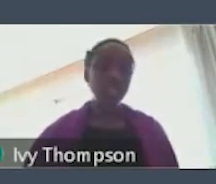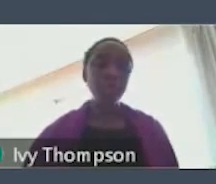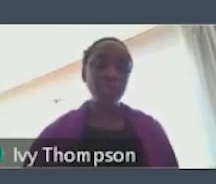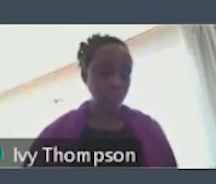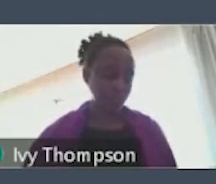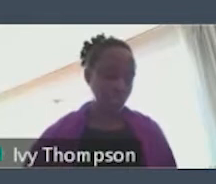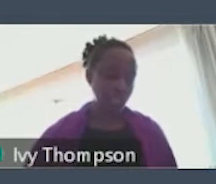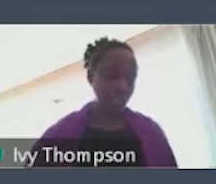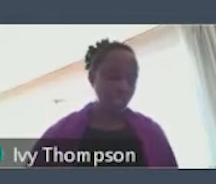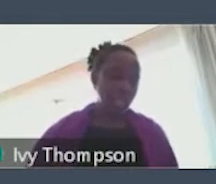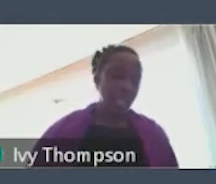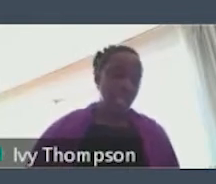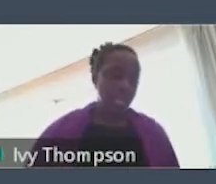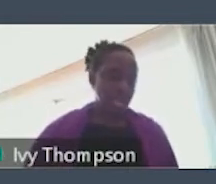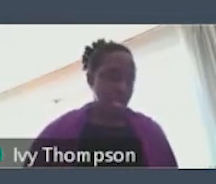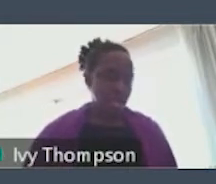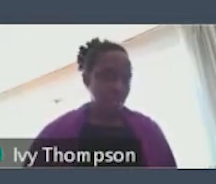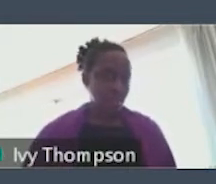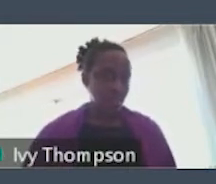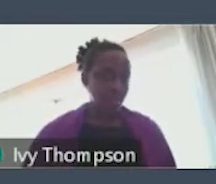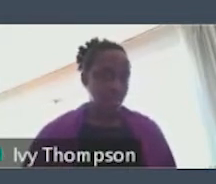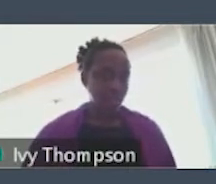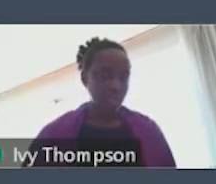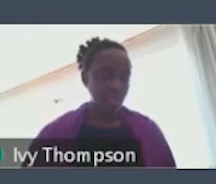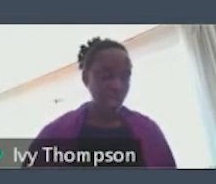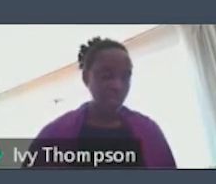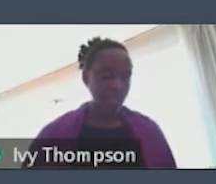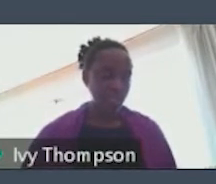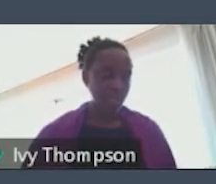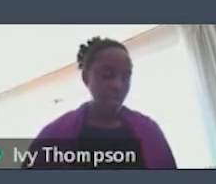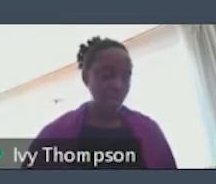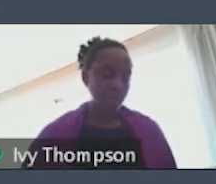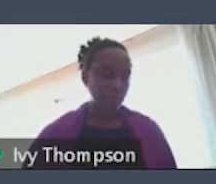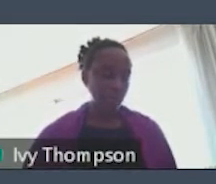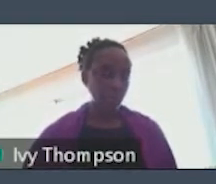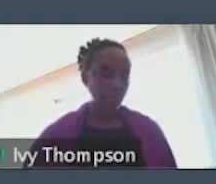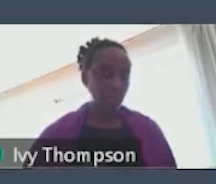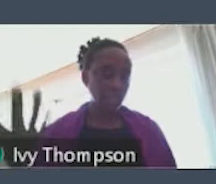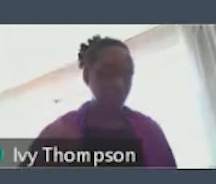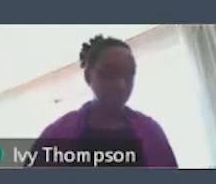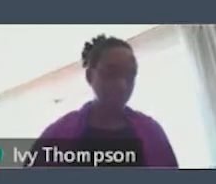slide. Go to three. Slide. 4. Okay, go ahead. Next slide.